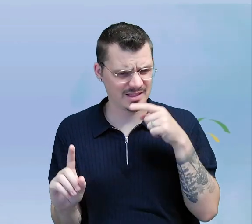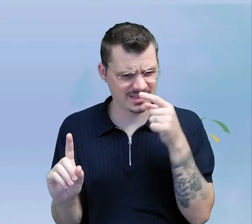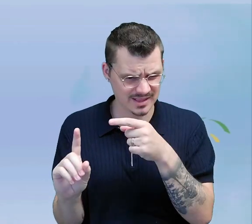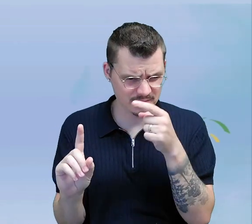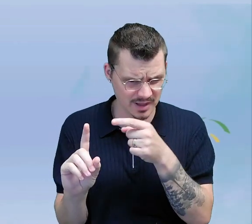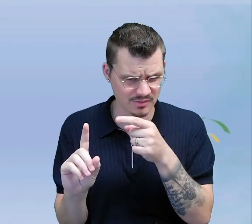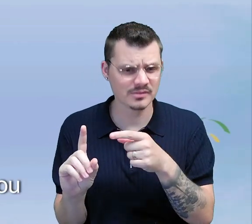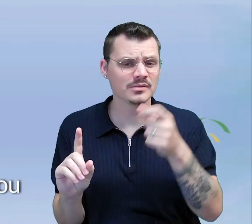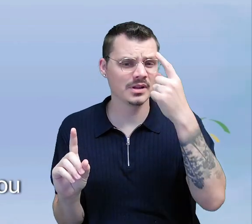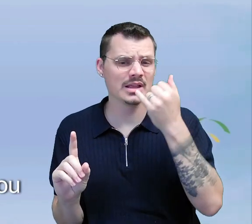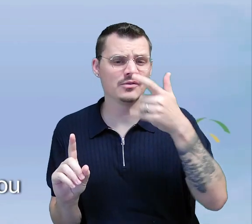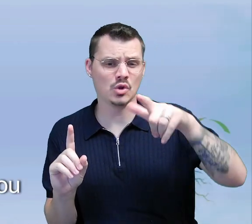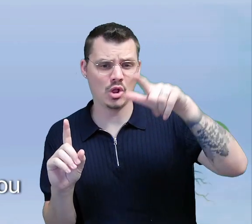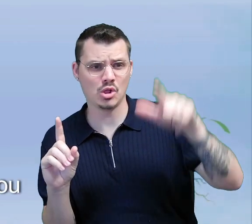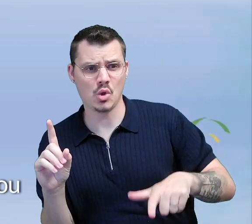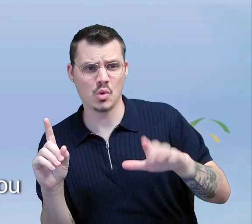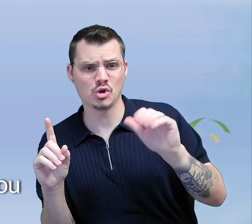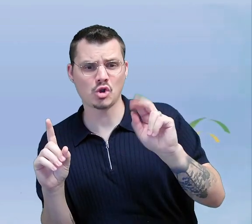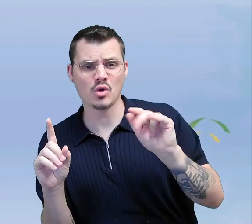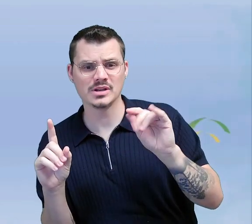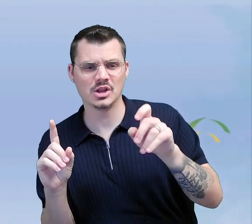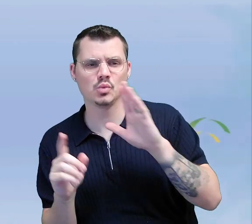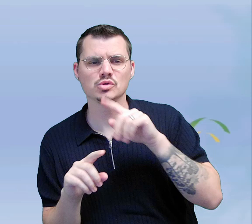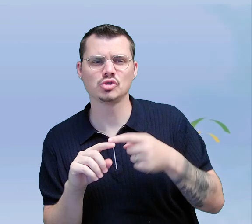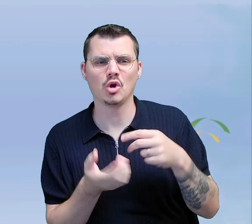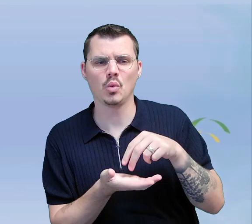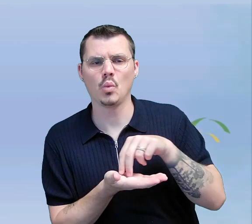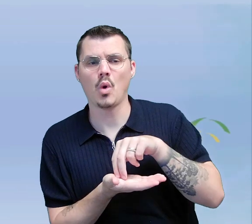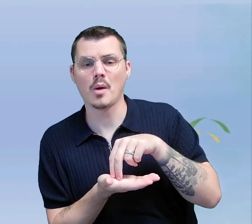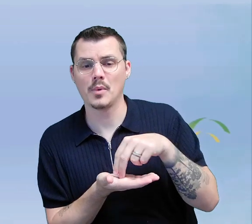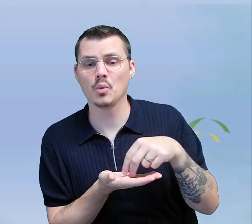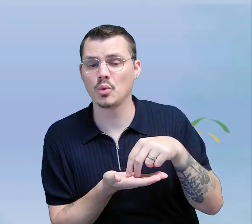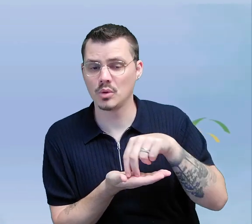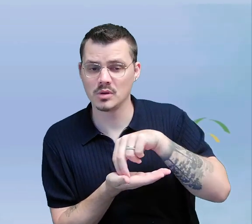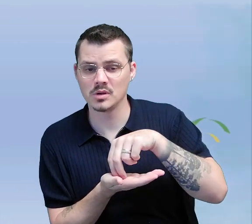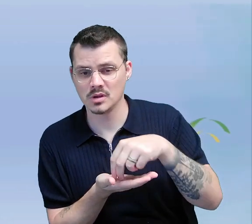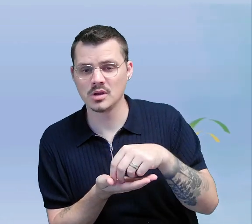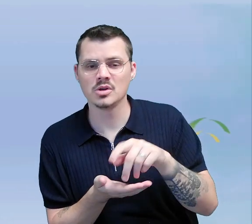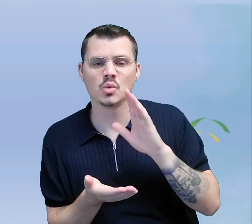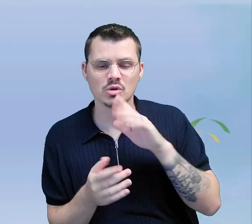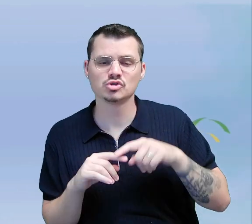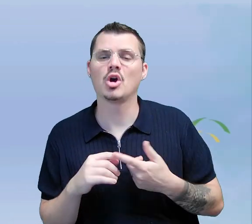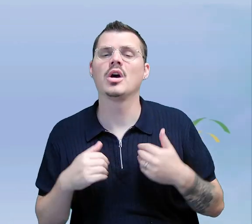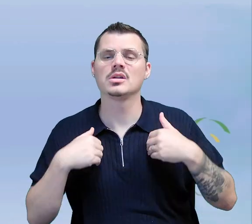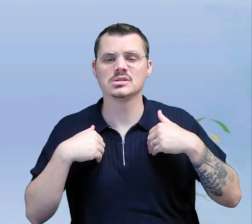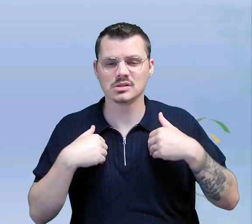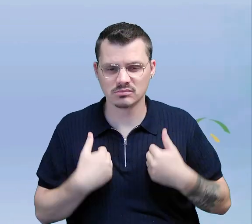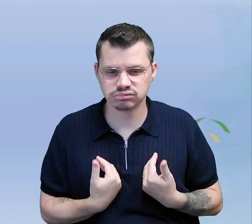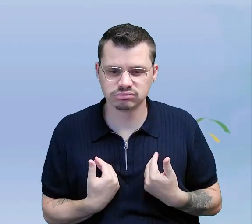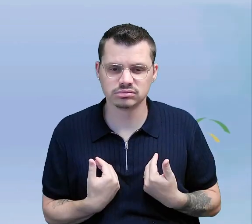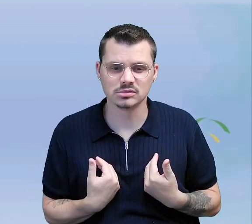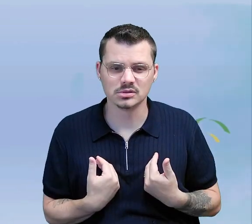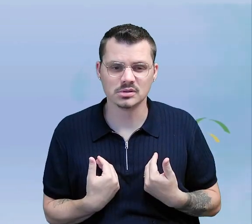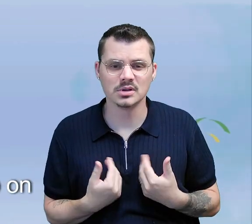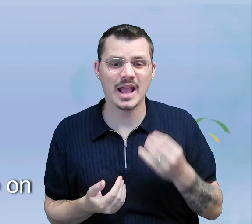it is that if you get low on carnitine, you start to wobble and you start to get very, very